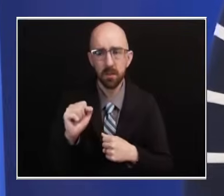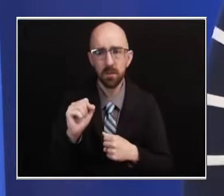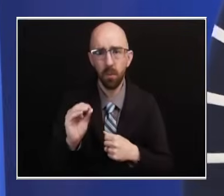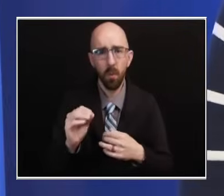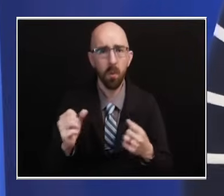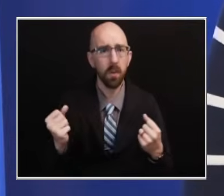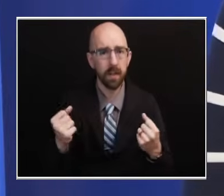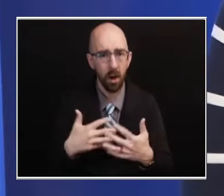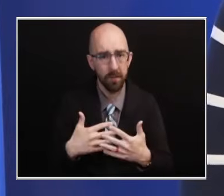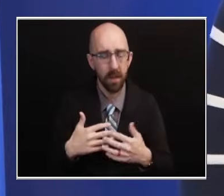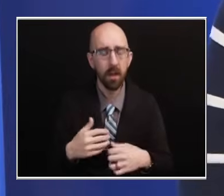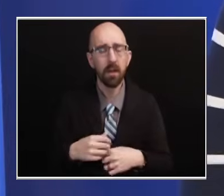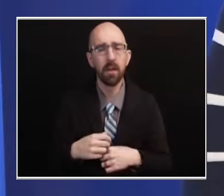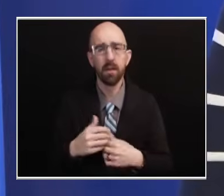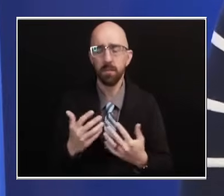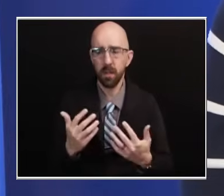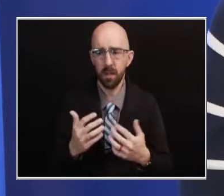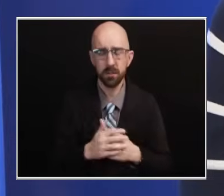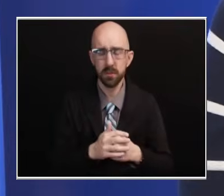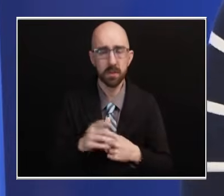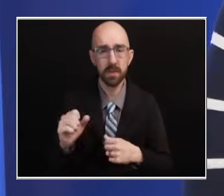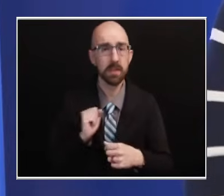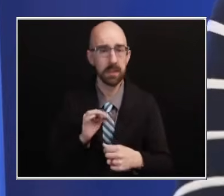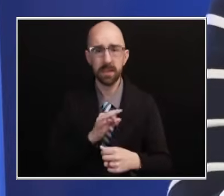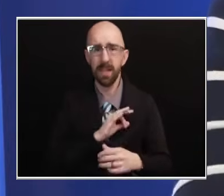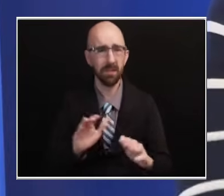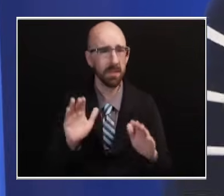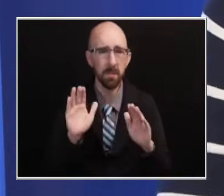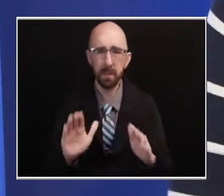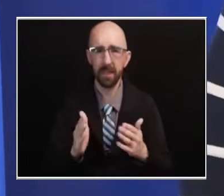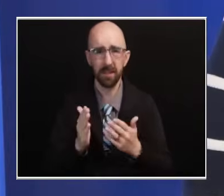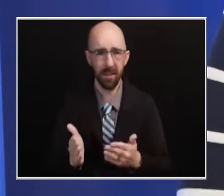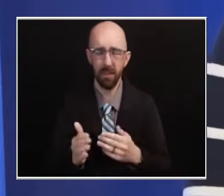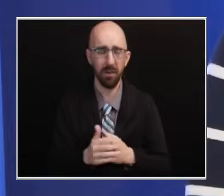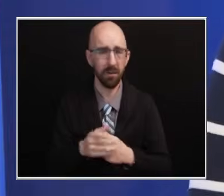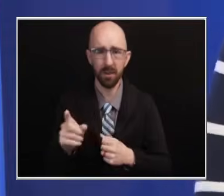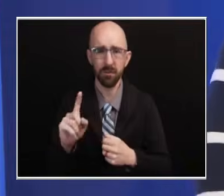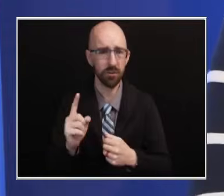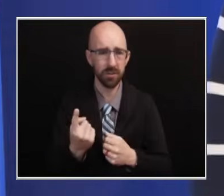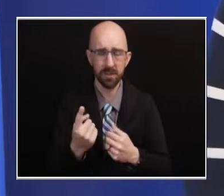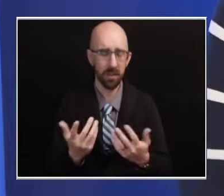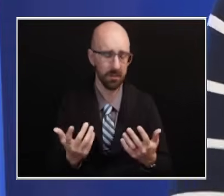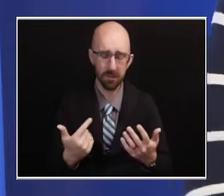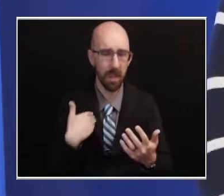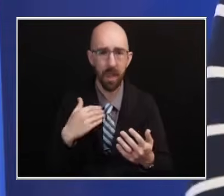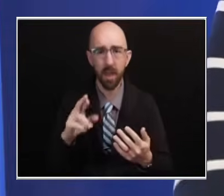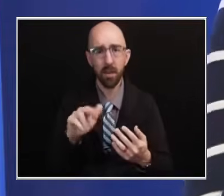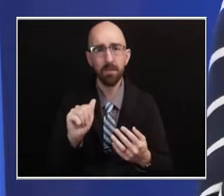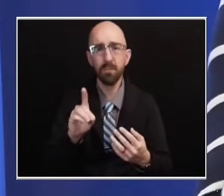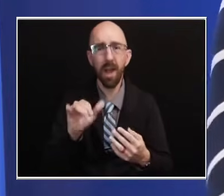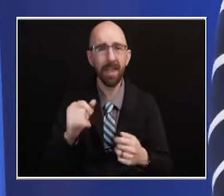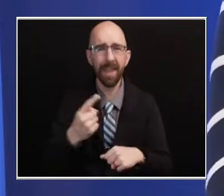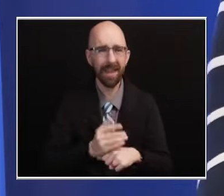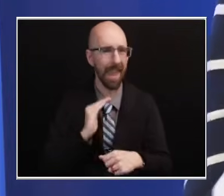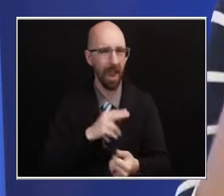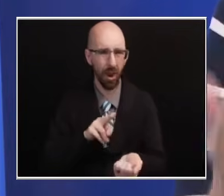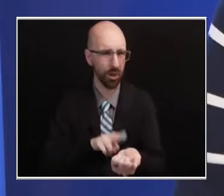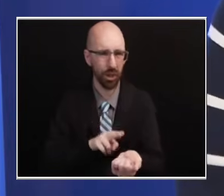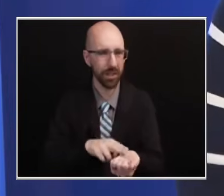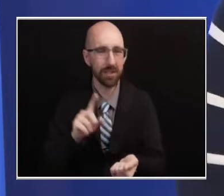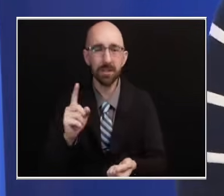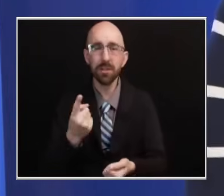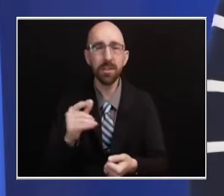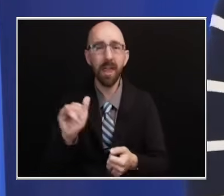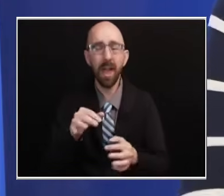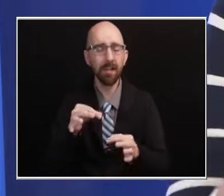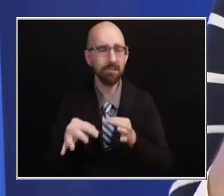But oh my gosh, the staff was amazing. They just were. We had Brad that day as our nurse, and it's just explaining everything